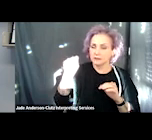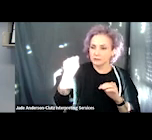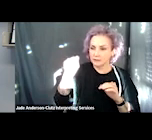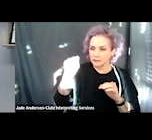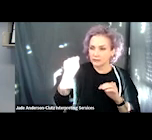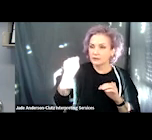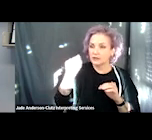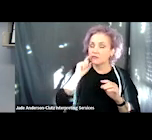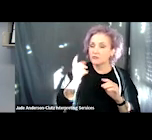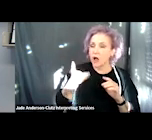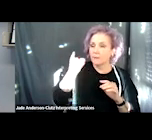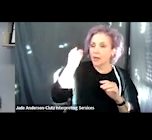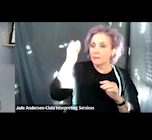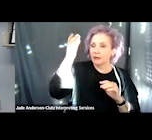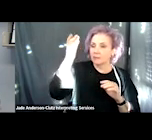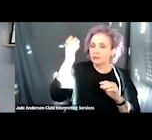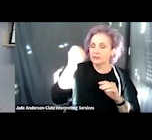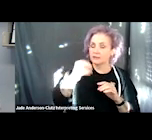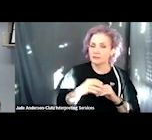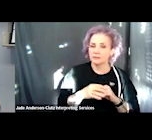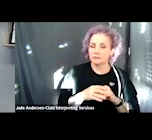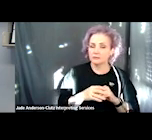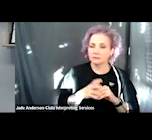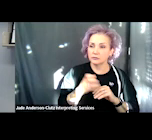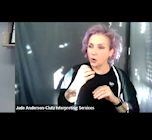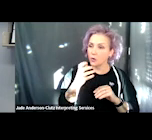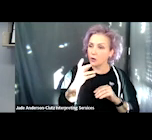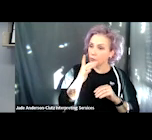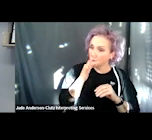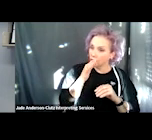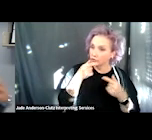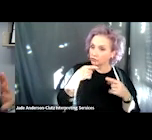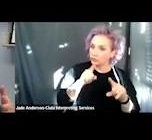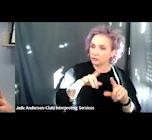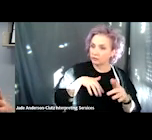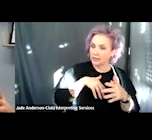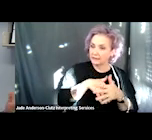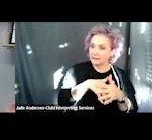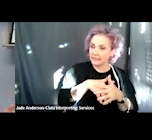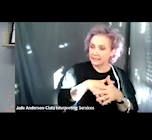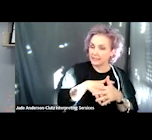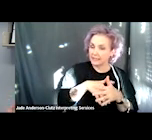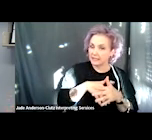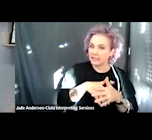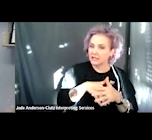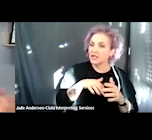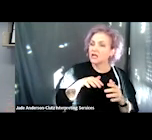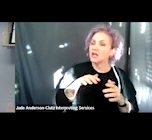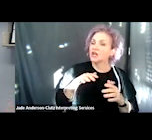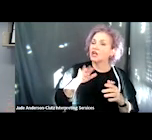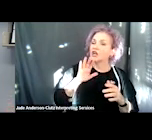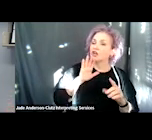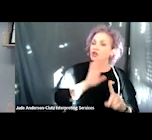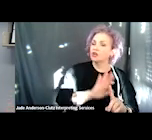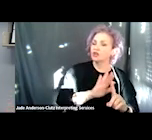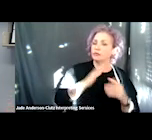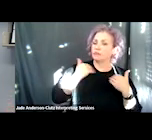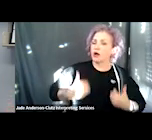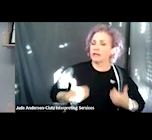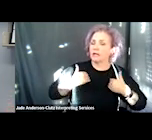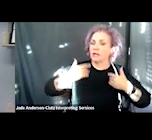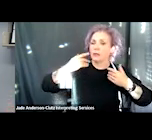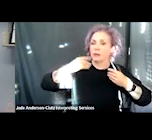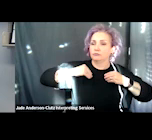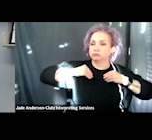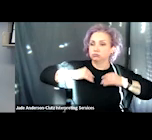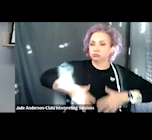during pregnancy, when the mother gets this immune response and then releases all these cytokines can get to the fetal brain,